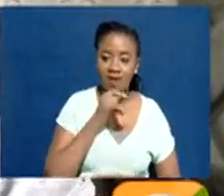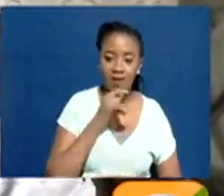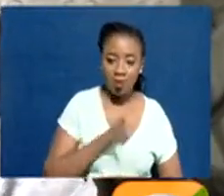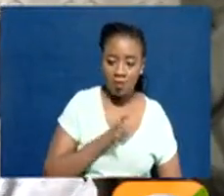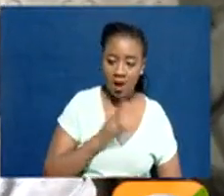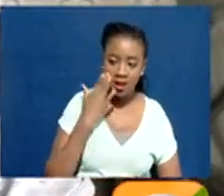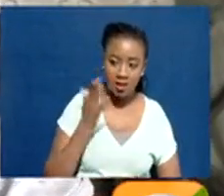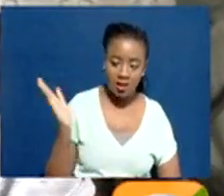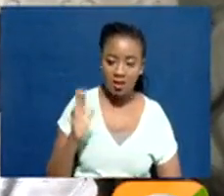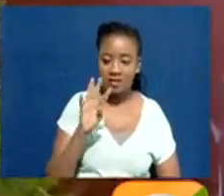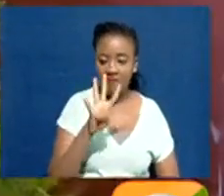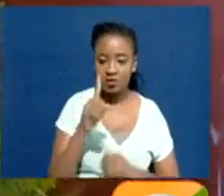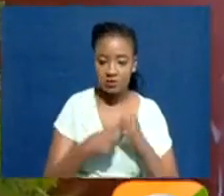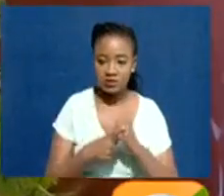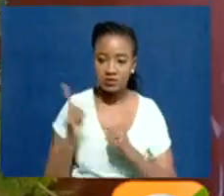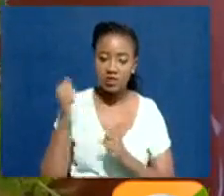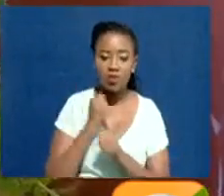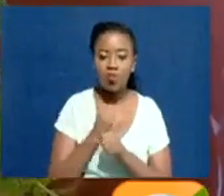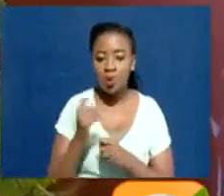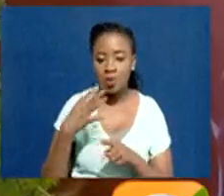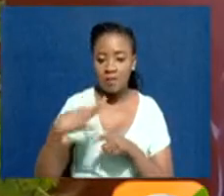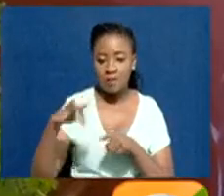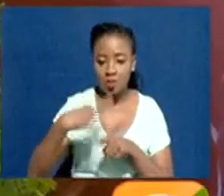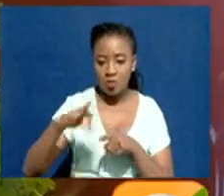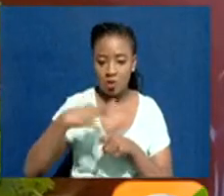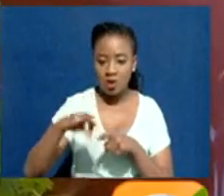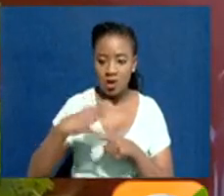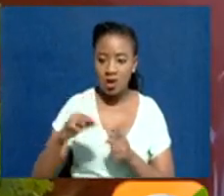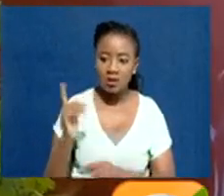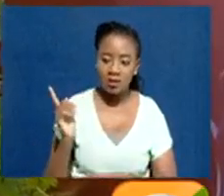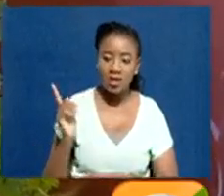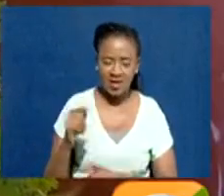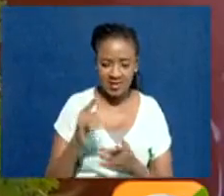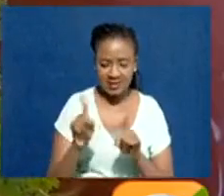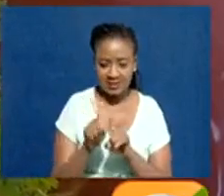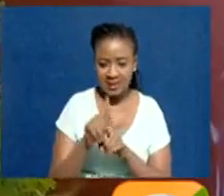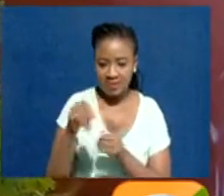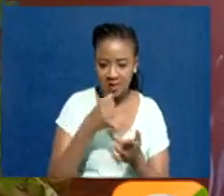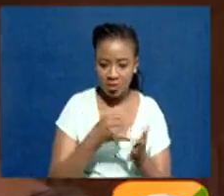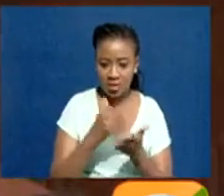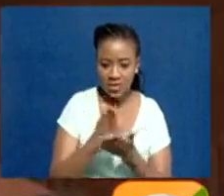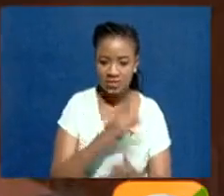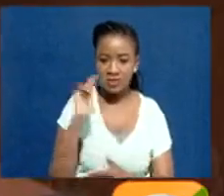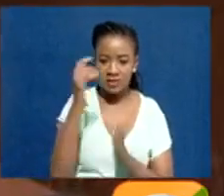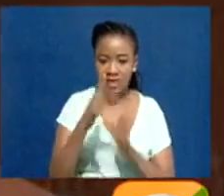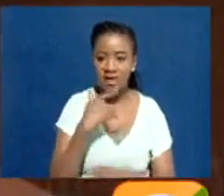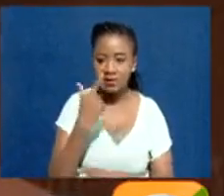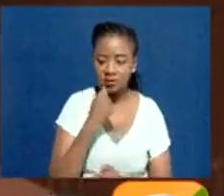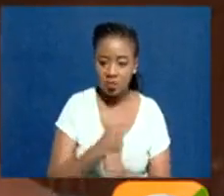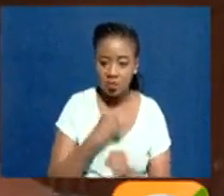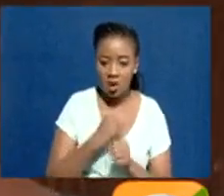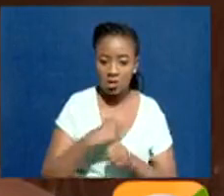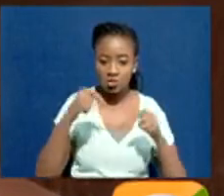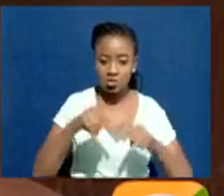46-year-old Gladys Nyanchama, a vegetable vendor, is among a section of Kenyans who are working today to fend for their